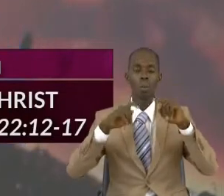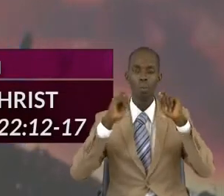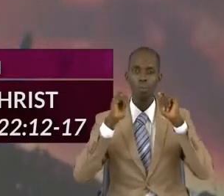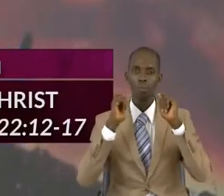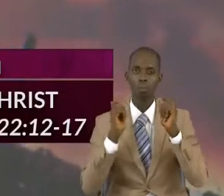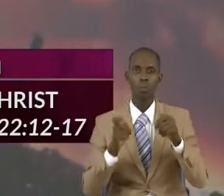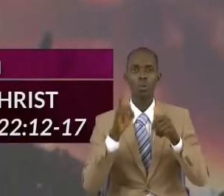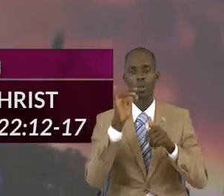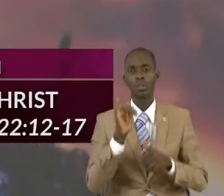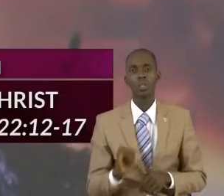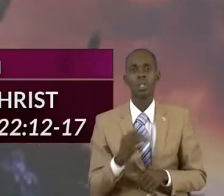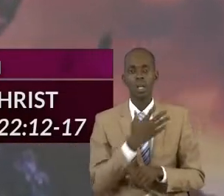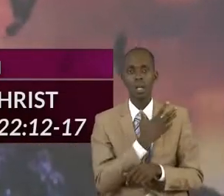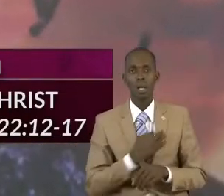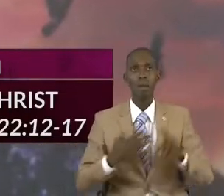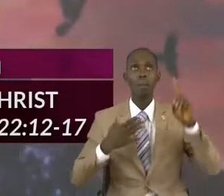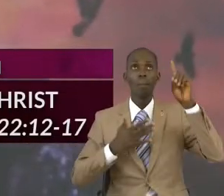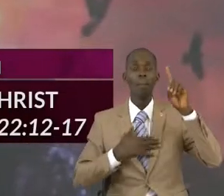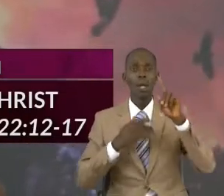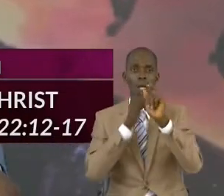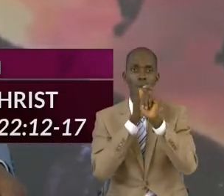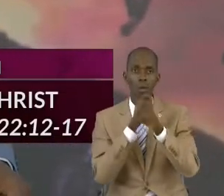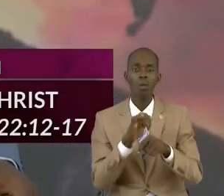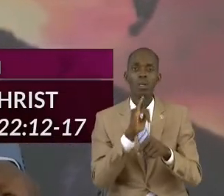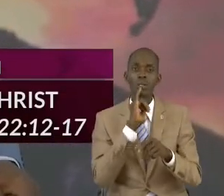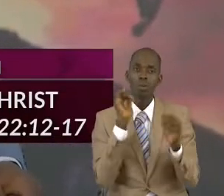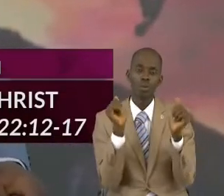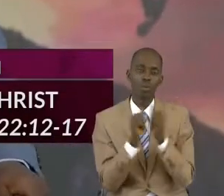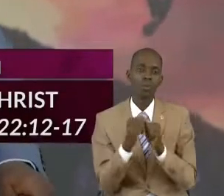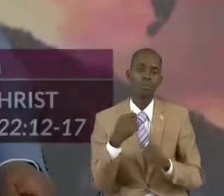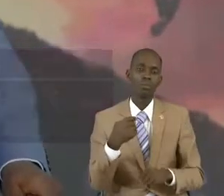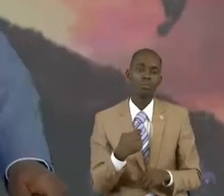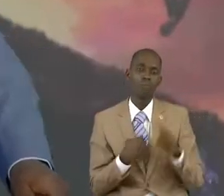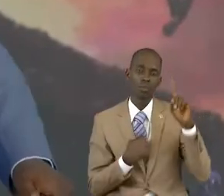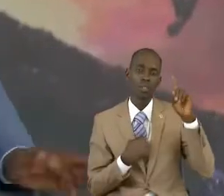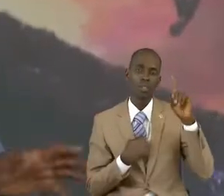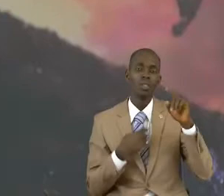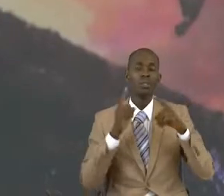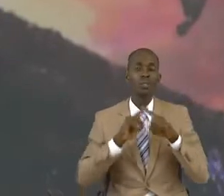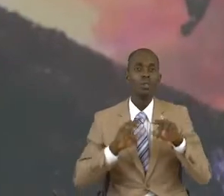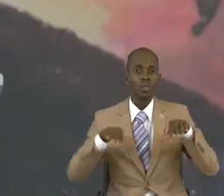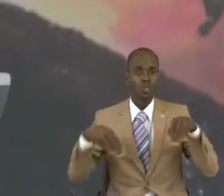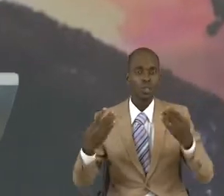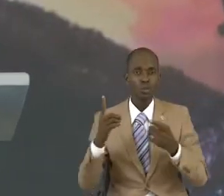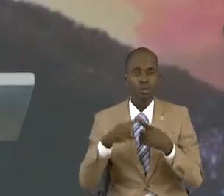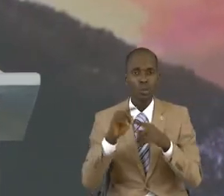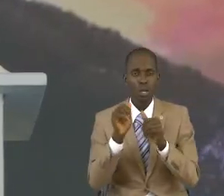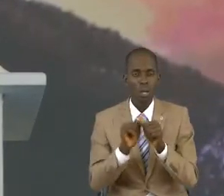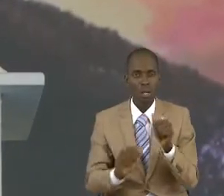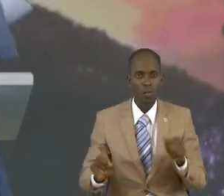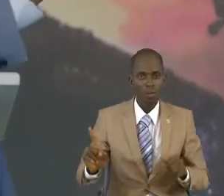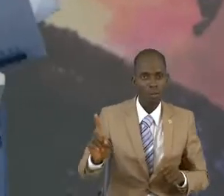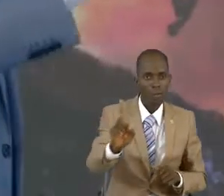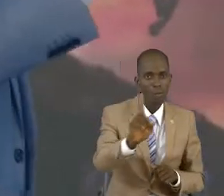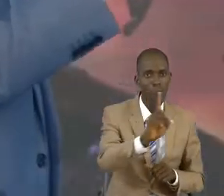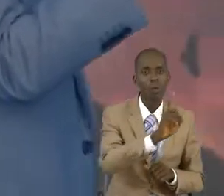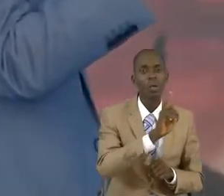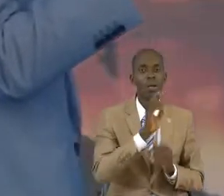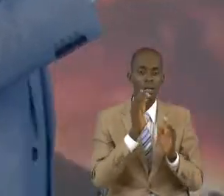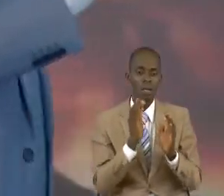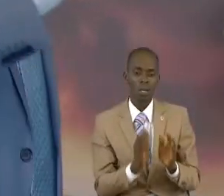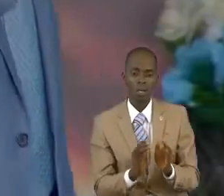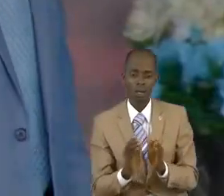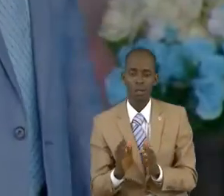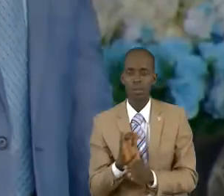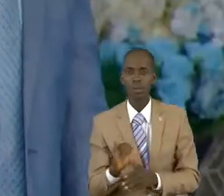and my reward is with me, to give to every man according